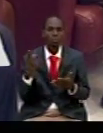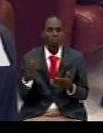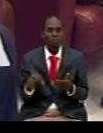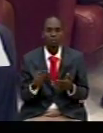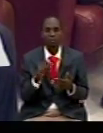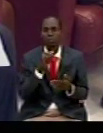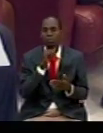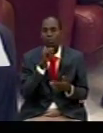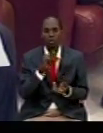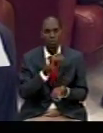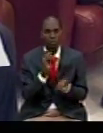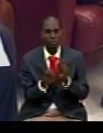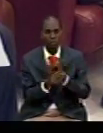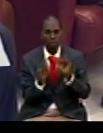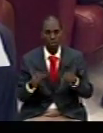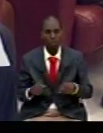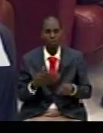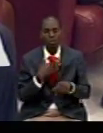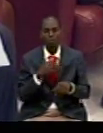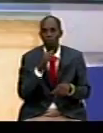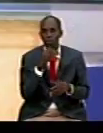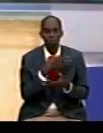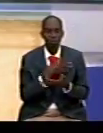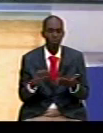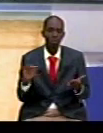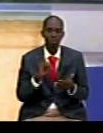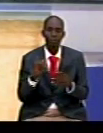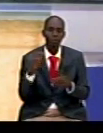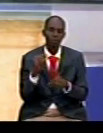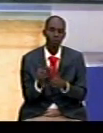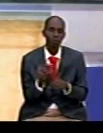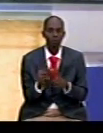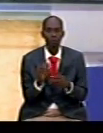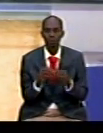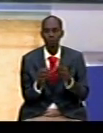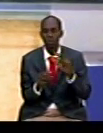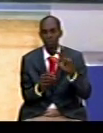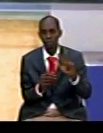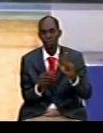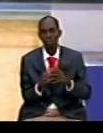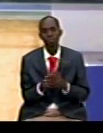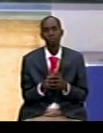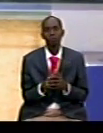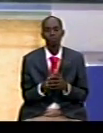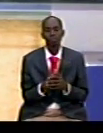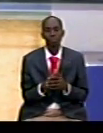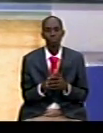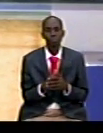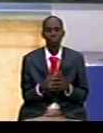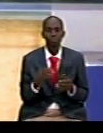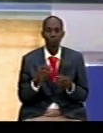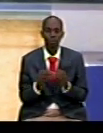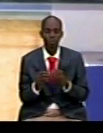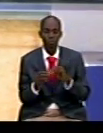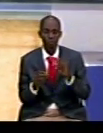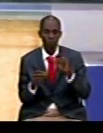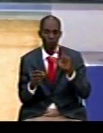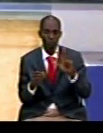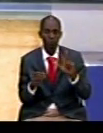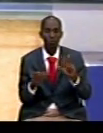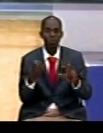unchangeable and infallible word. Number three, the undeniable